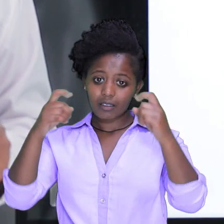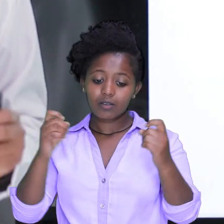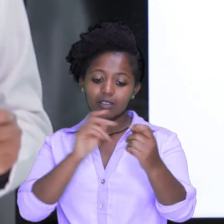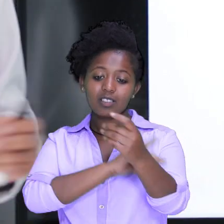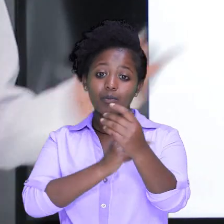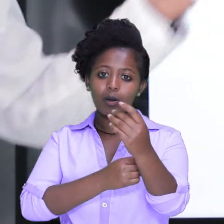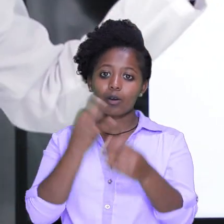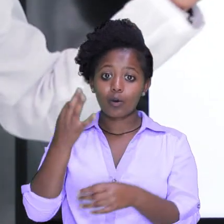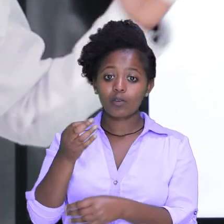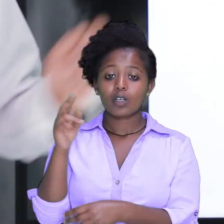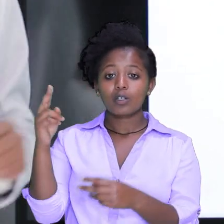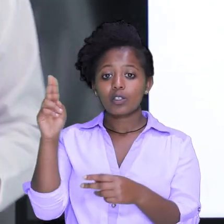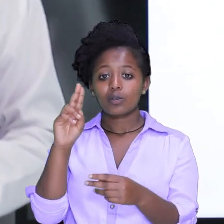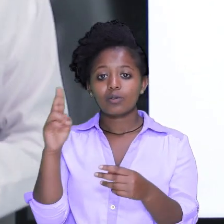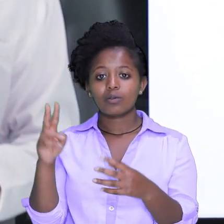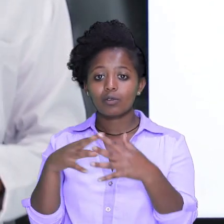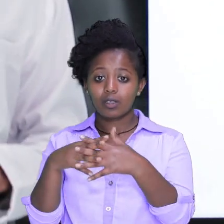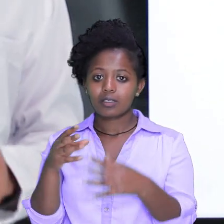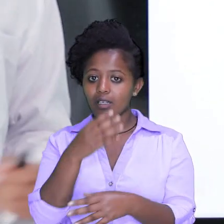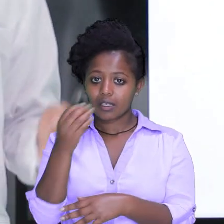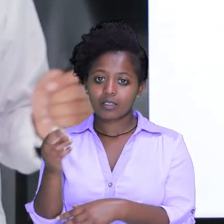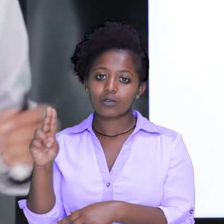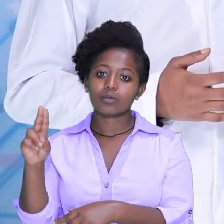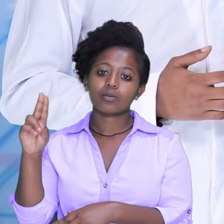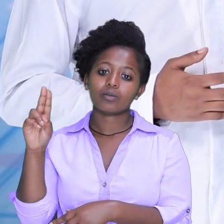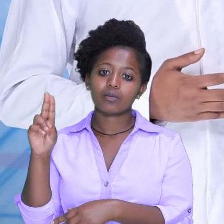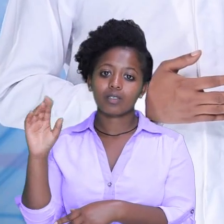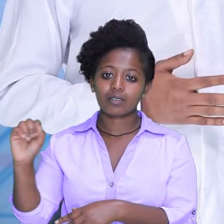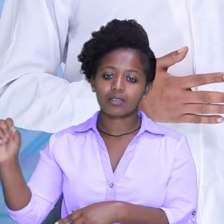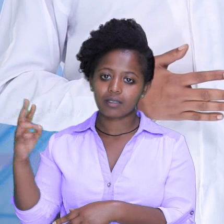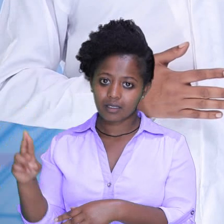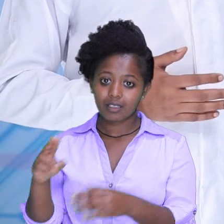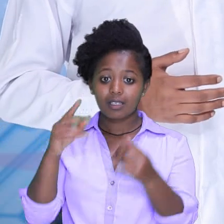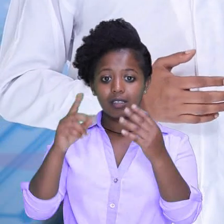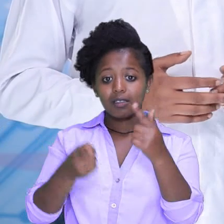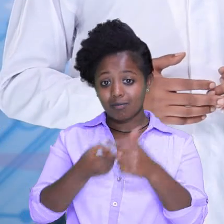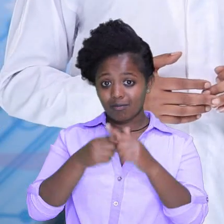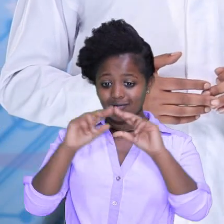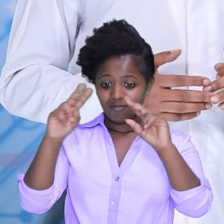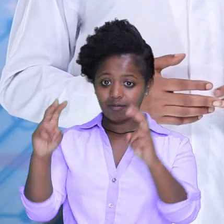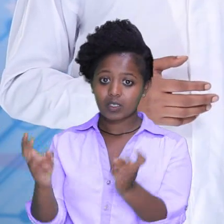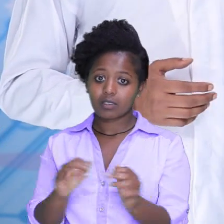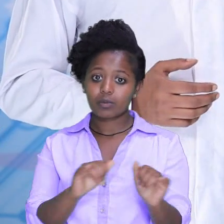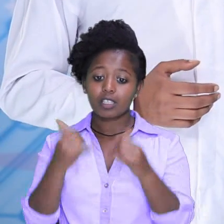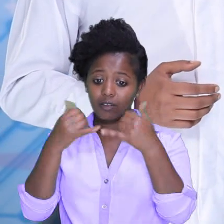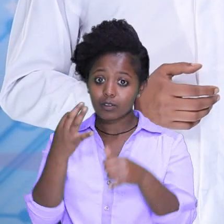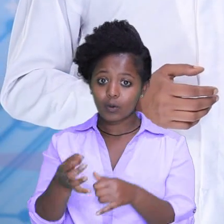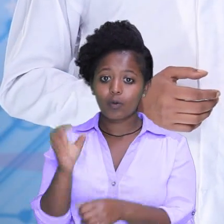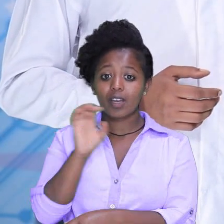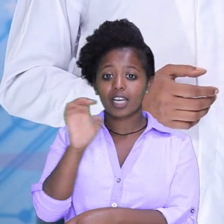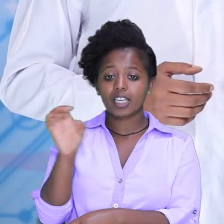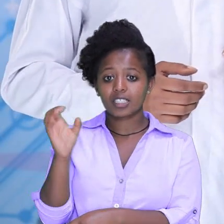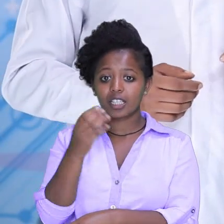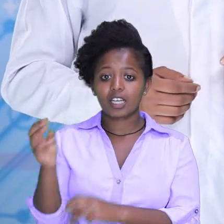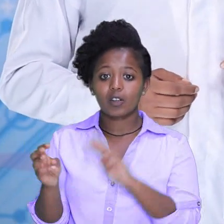superpower, especially USA and USSR. Second subtopic, the division of the world into East